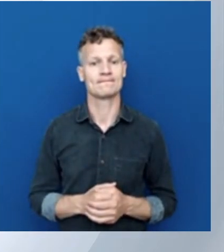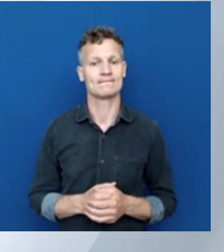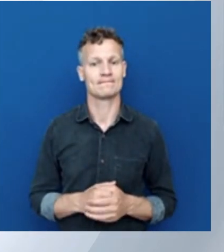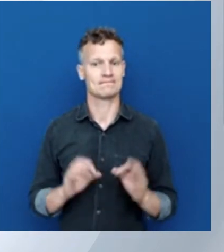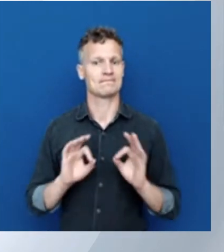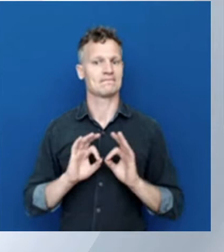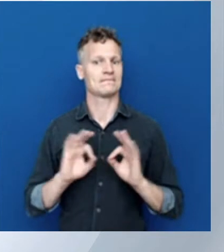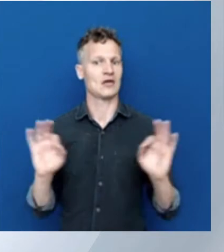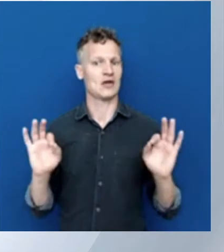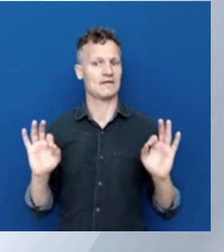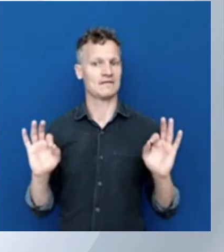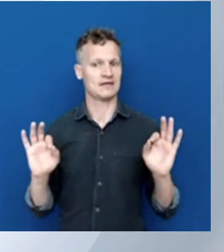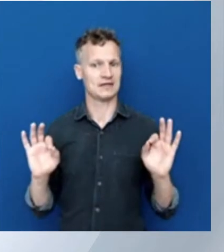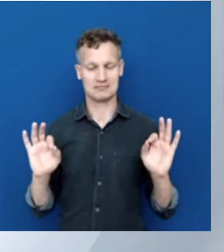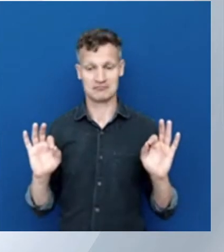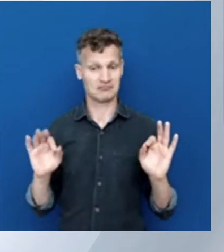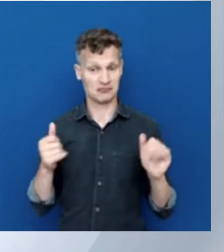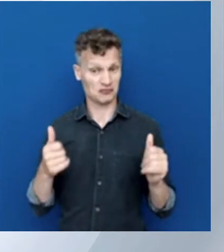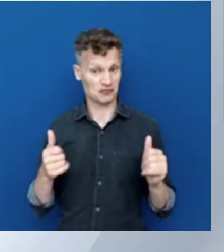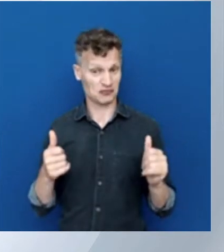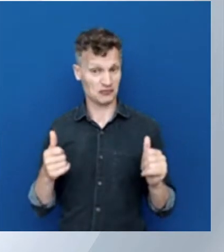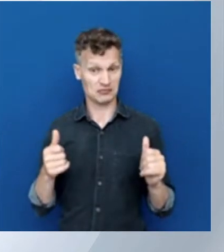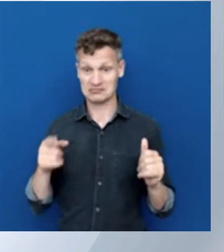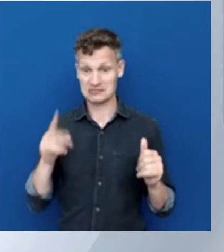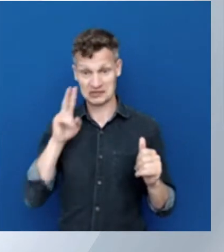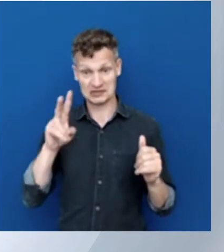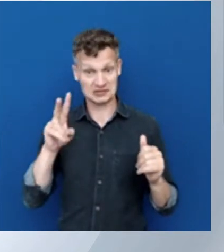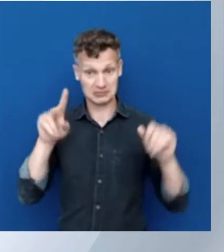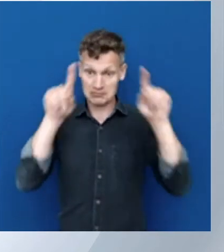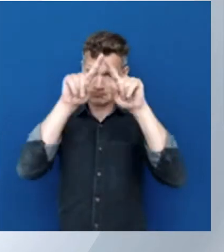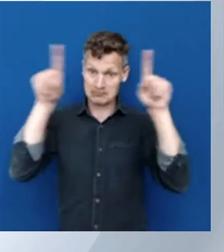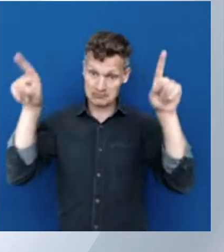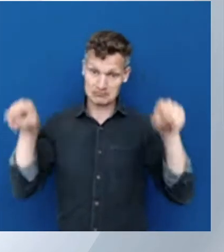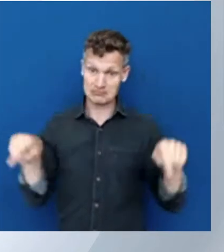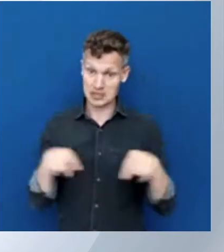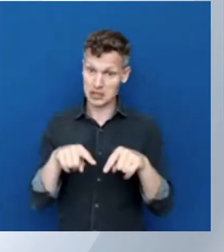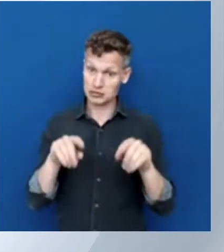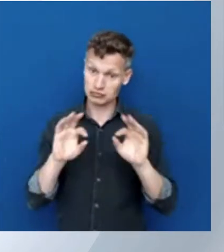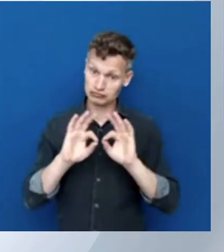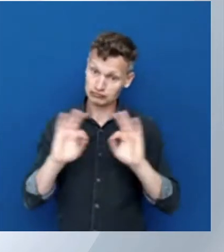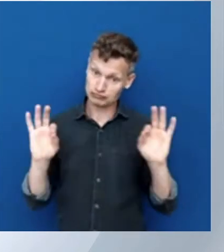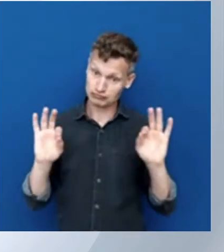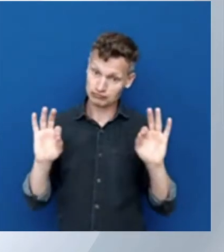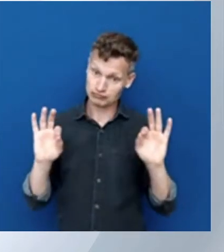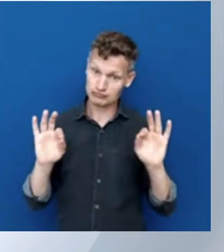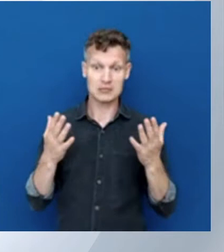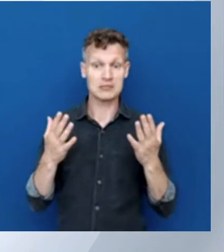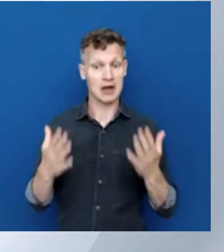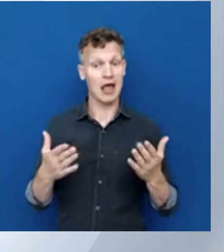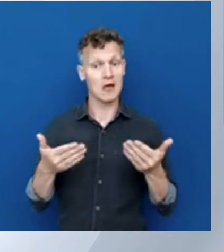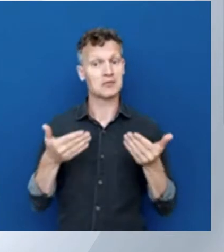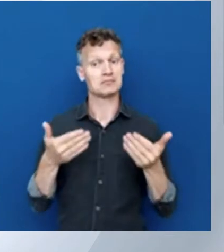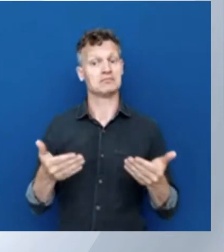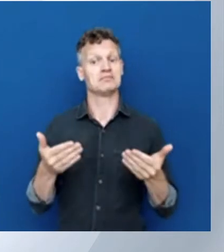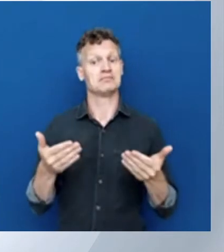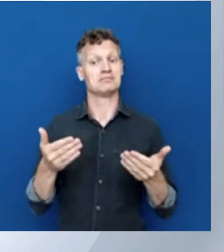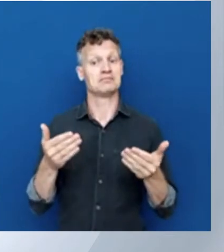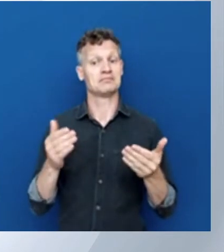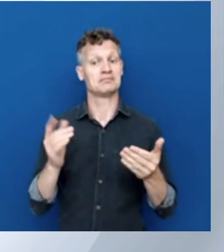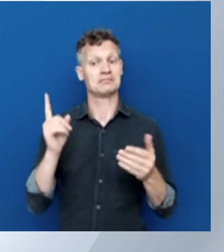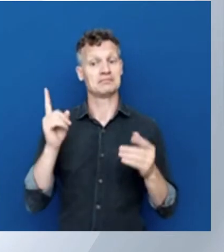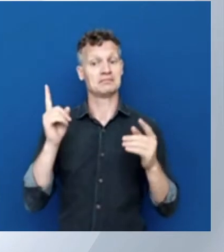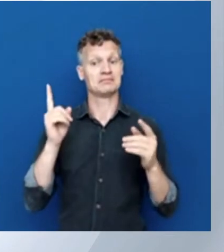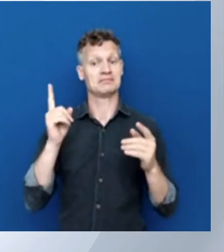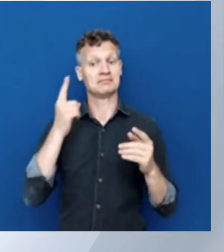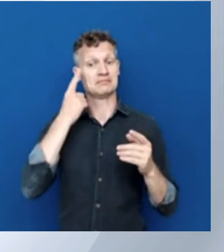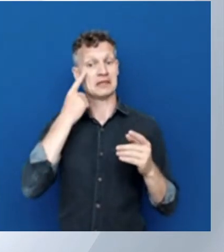nothing failed there. So we know that the page doesn't fail. Let's actually run this with a test here. So if I close that and I go back into